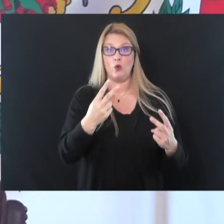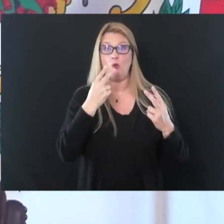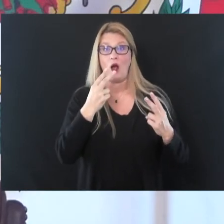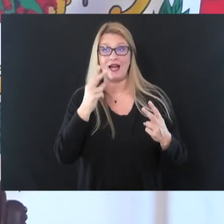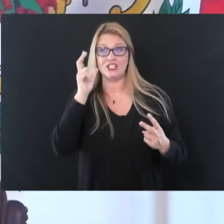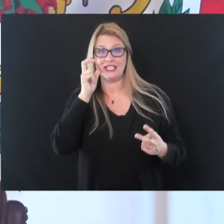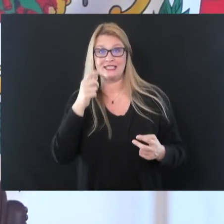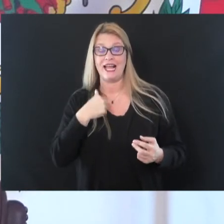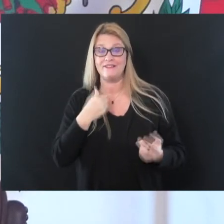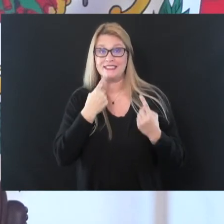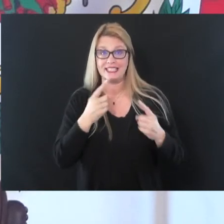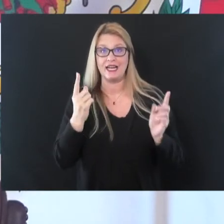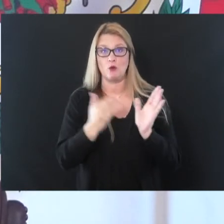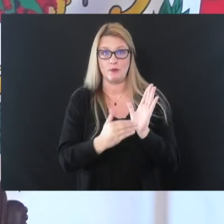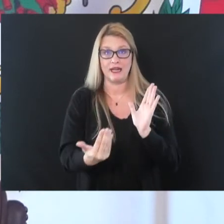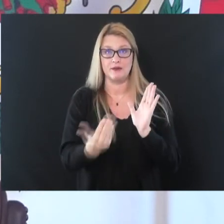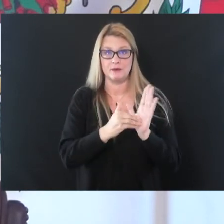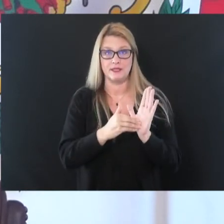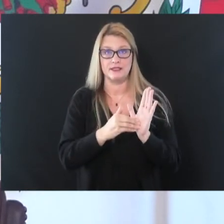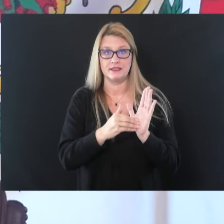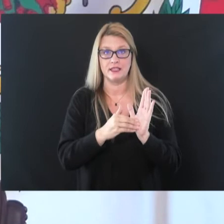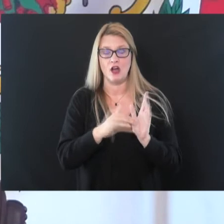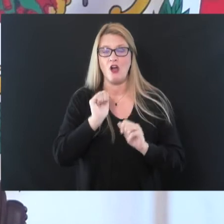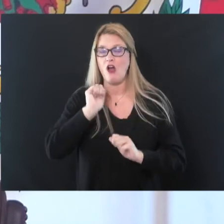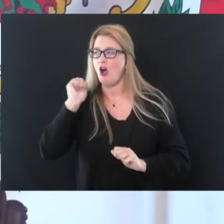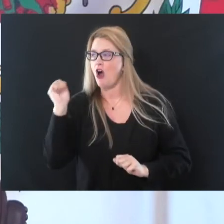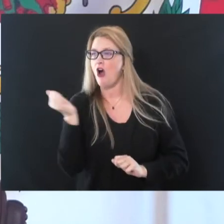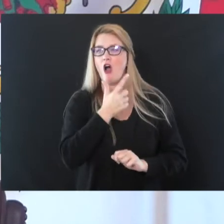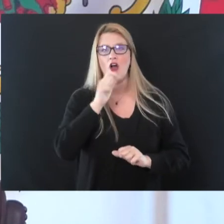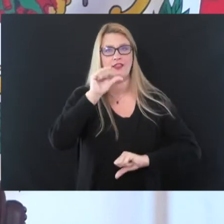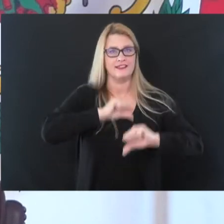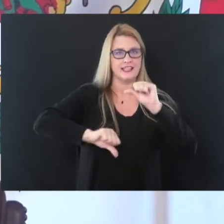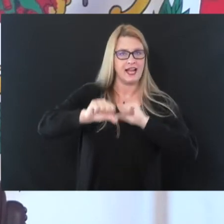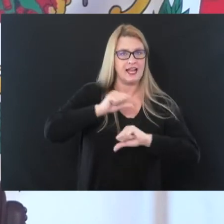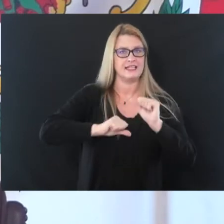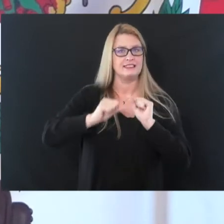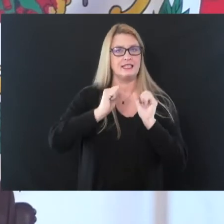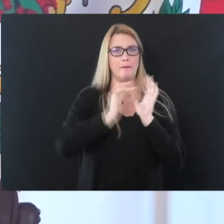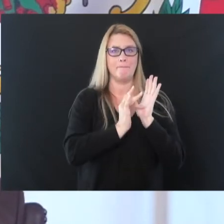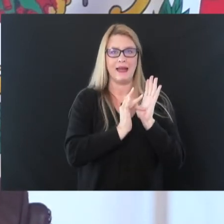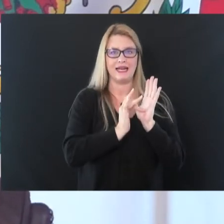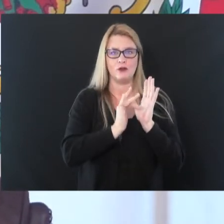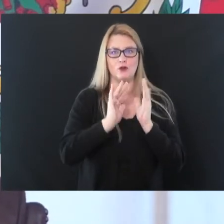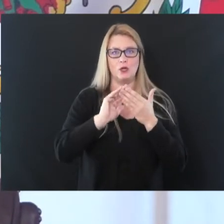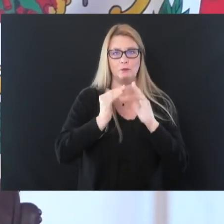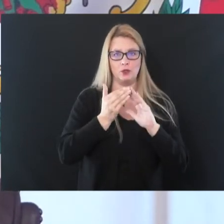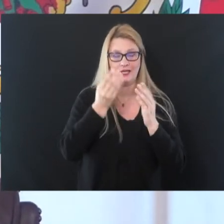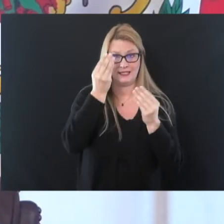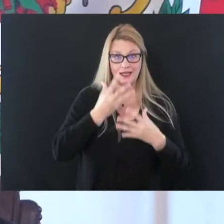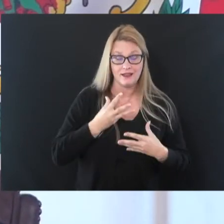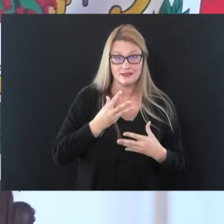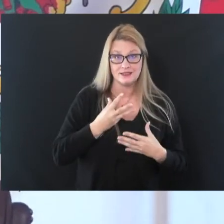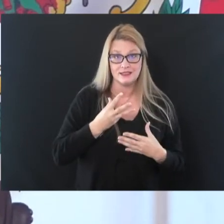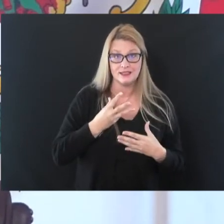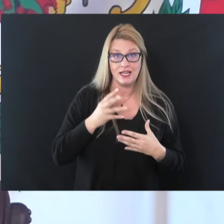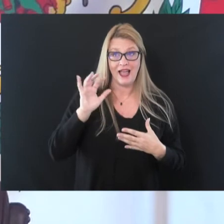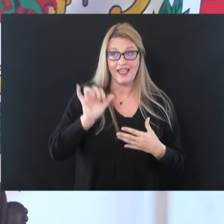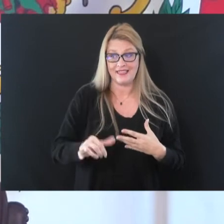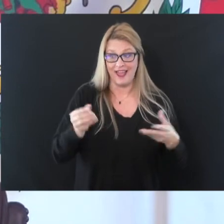say repeatedly, all the science, all the medical community and everything tell us that the